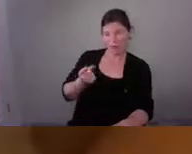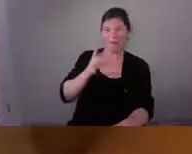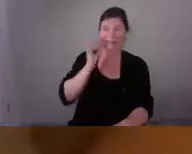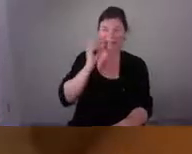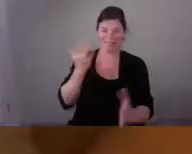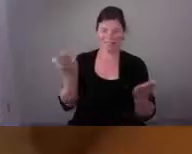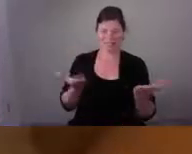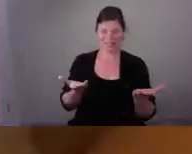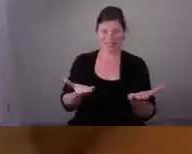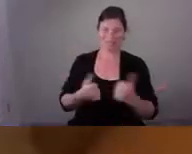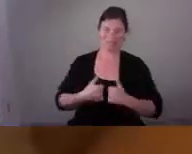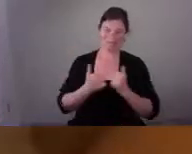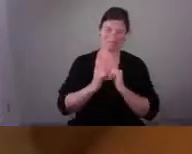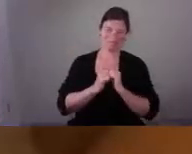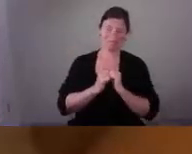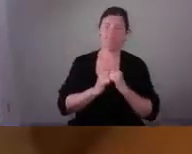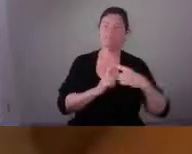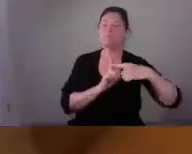and my